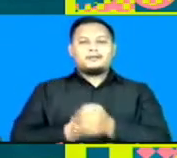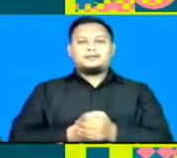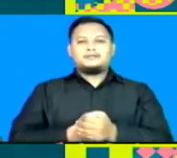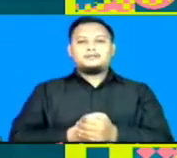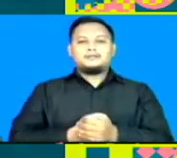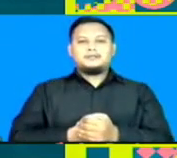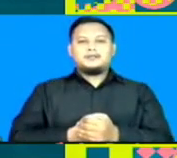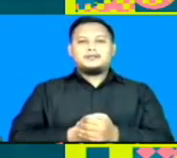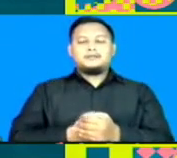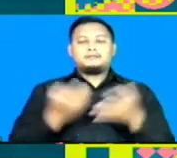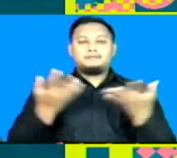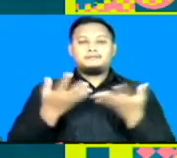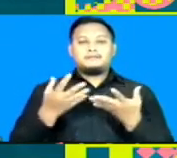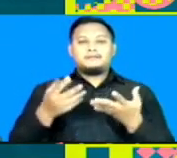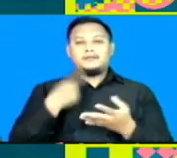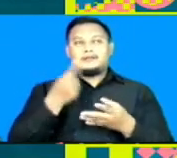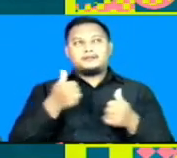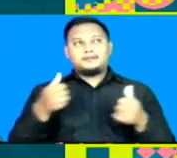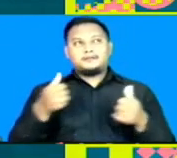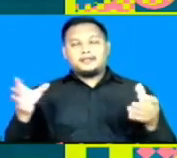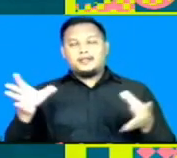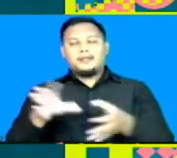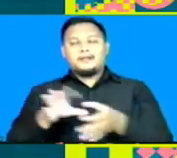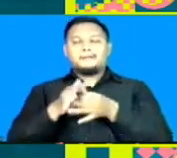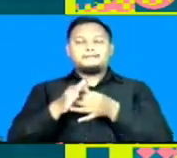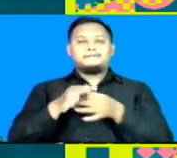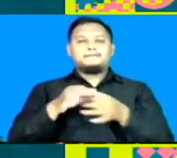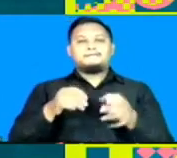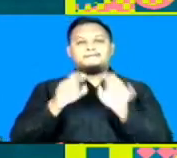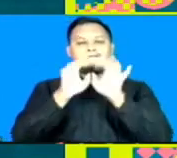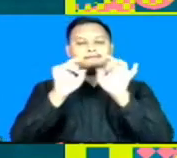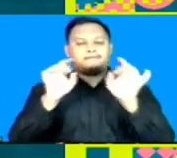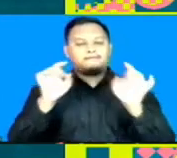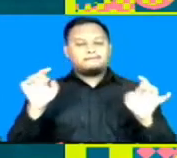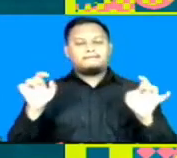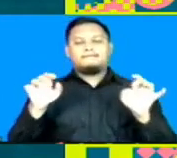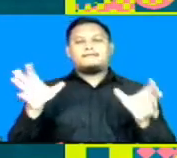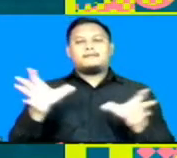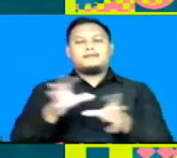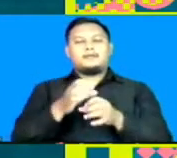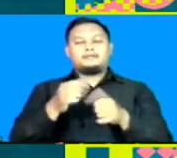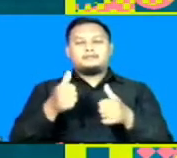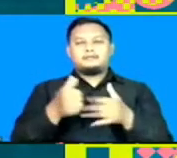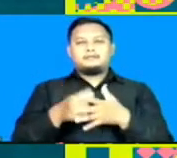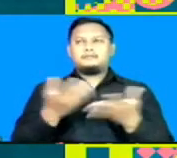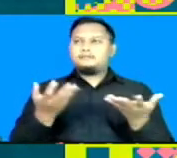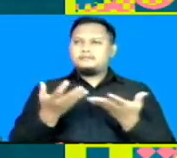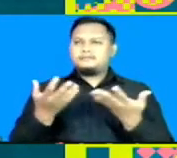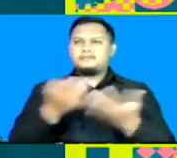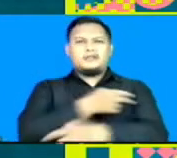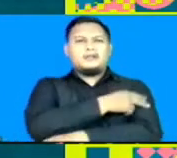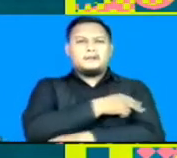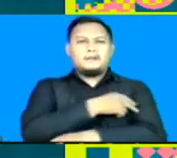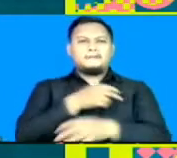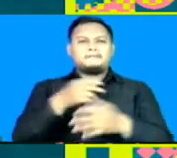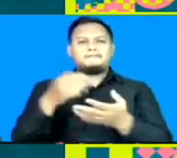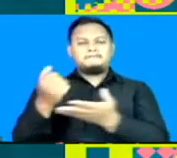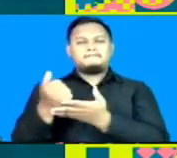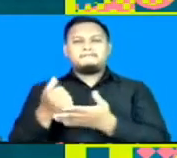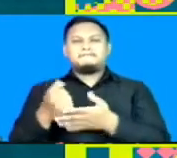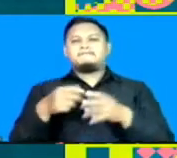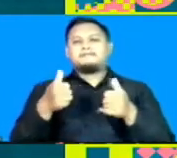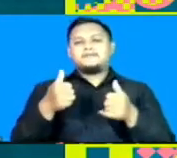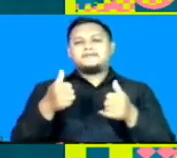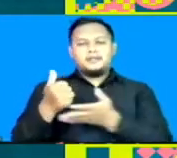others, especially the earner workers, help the informal sector. Yes. Because currently